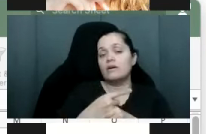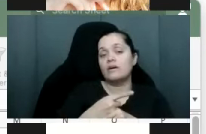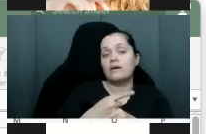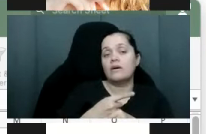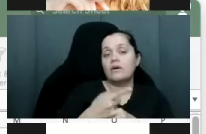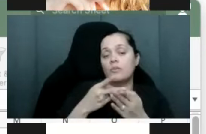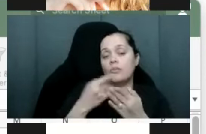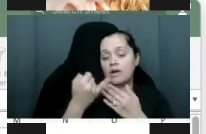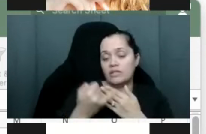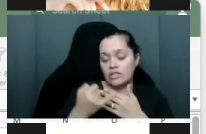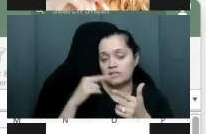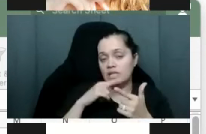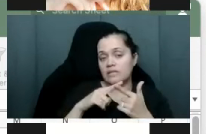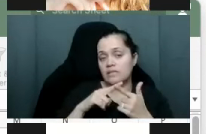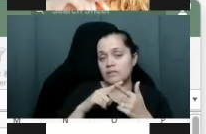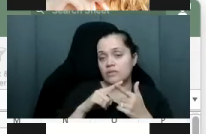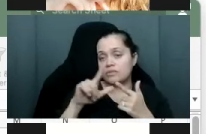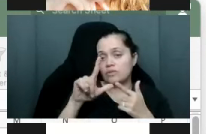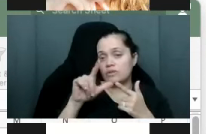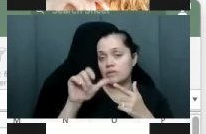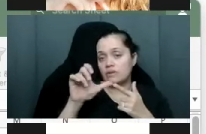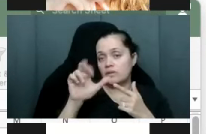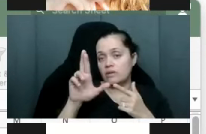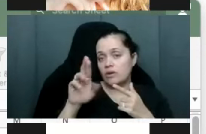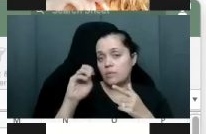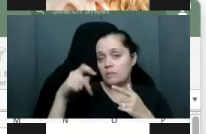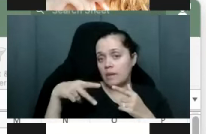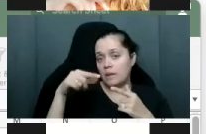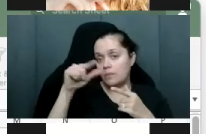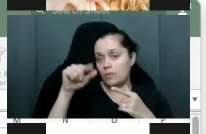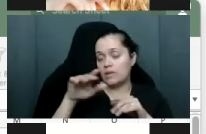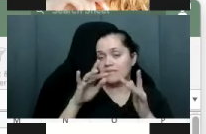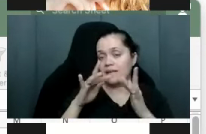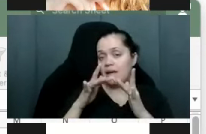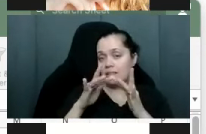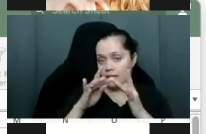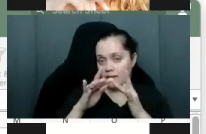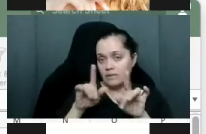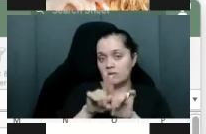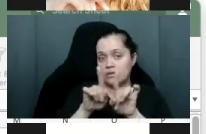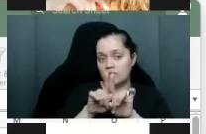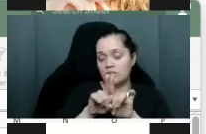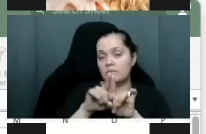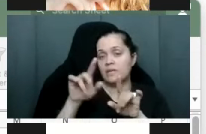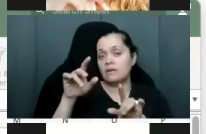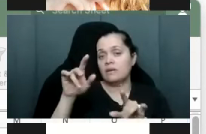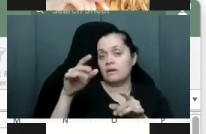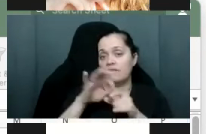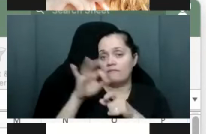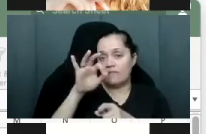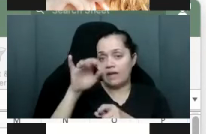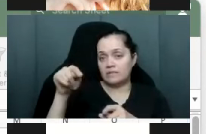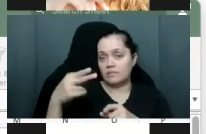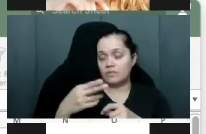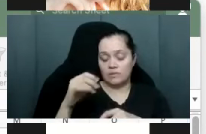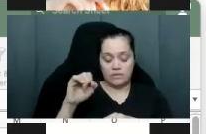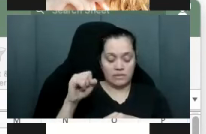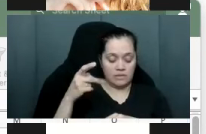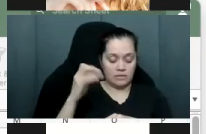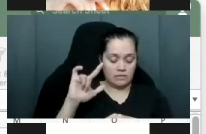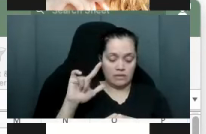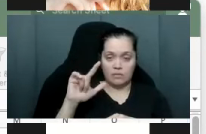project, and you'll do the LA CAR map quiz online. There'll also be a Phantom Thursday on April